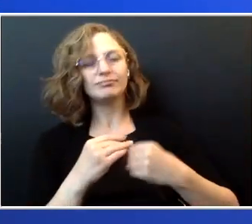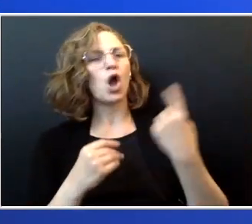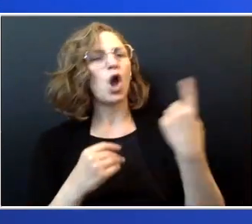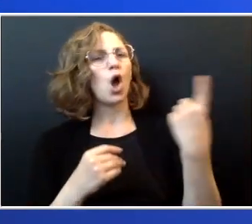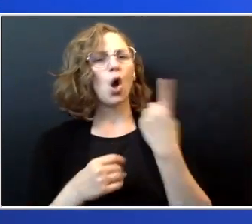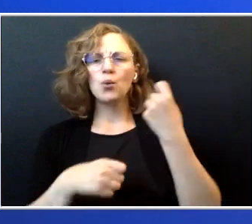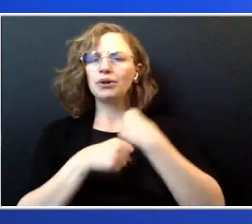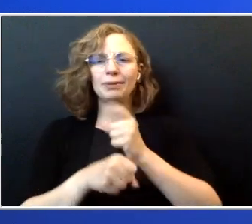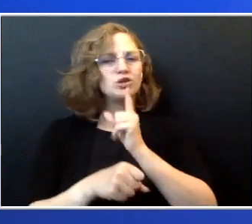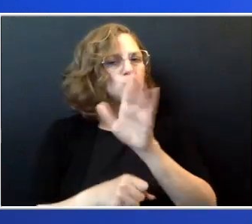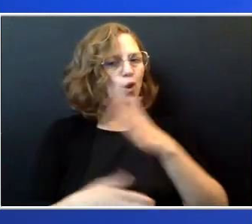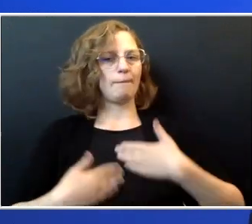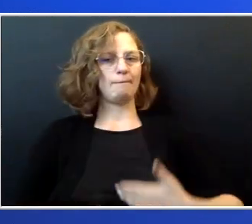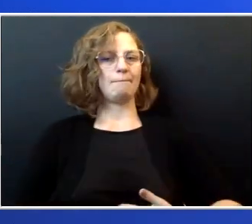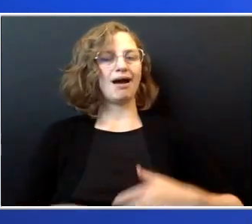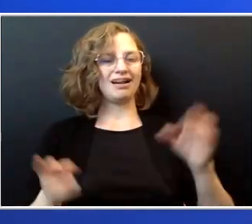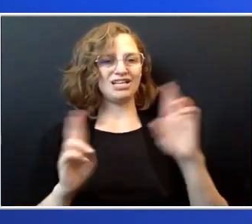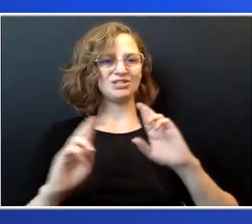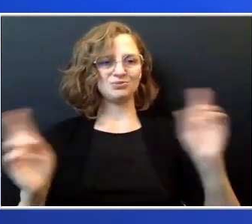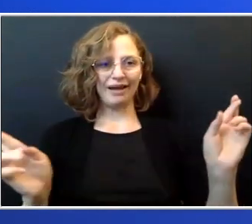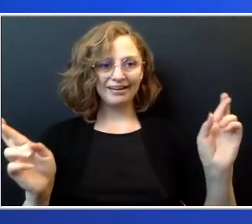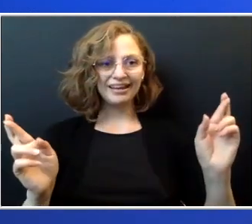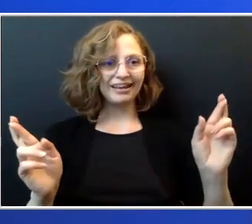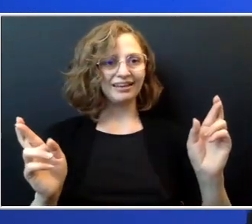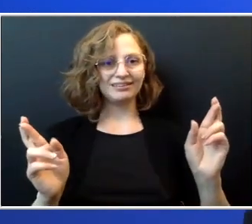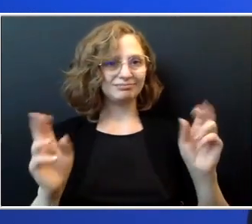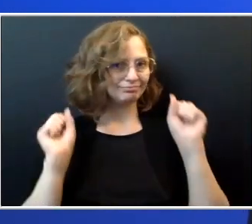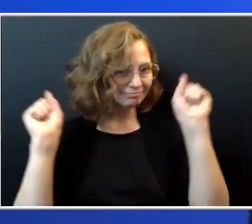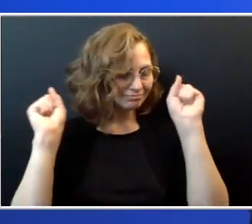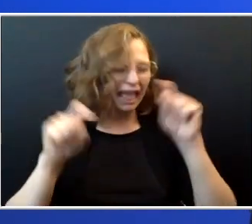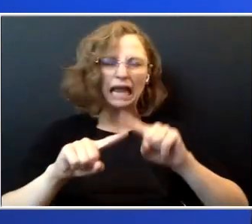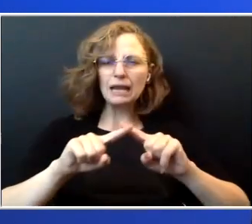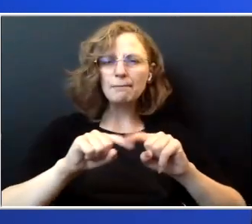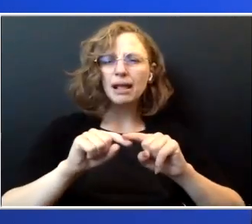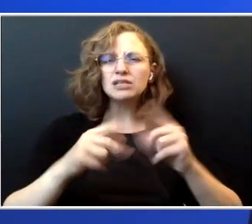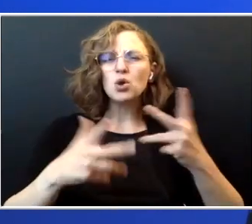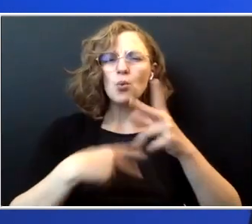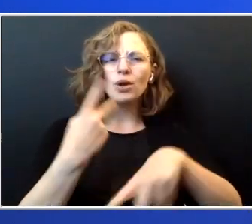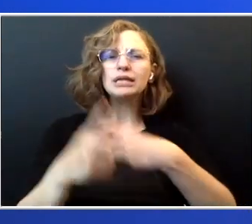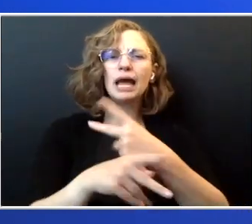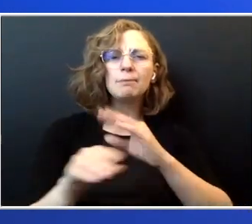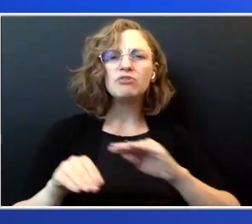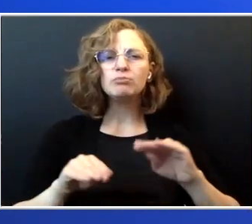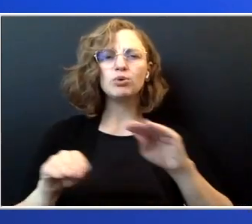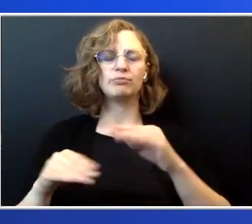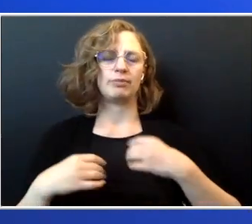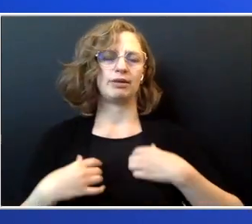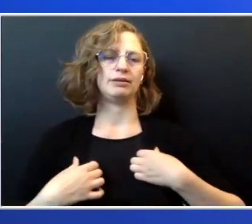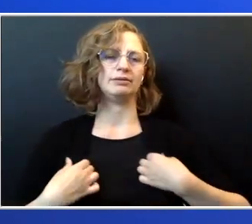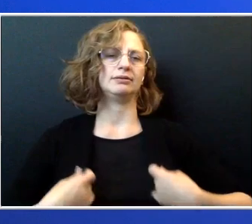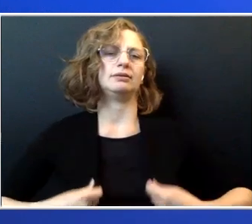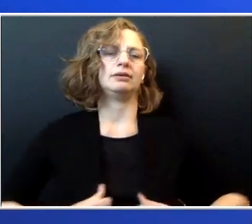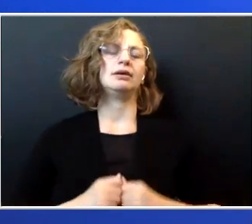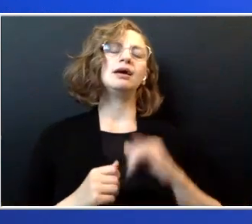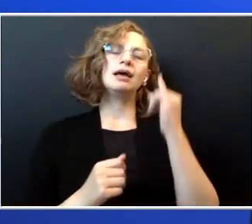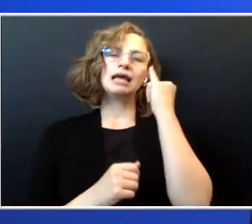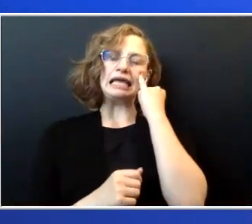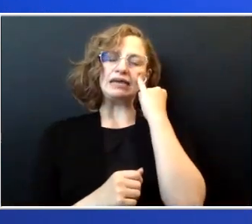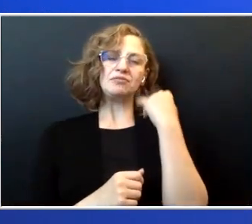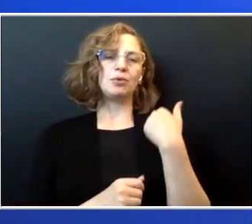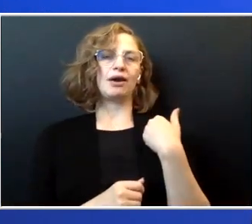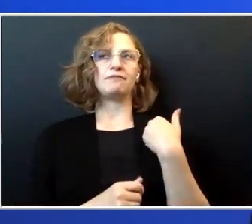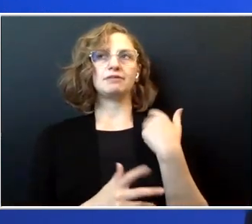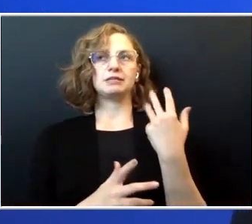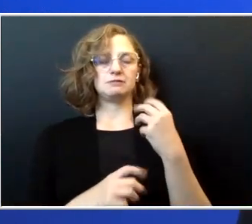do. And it depends on the type of movement that you're doing. If you're going for a structured exercise session, you